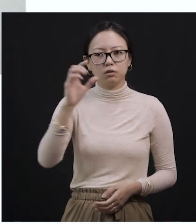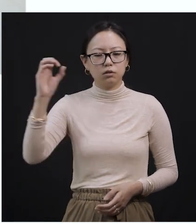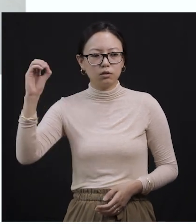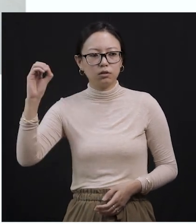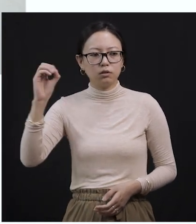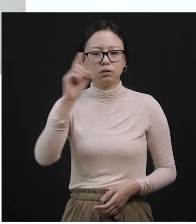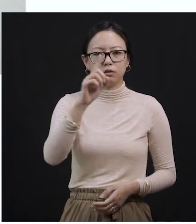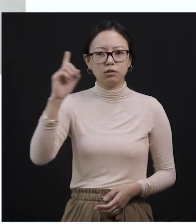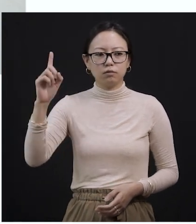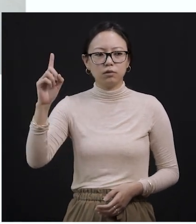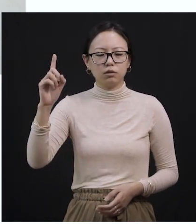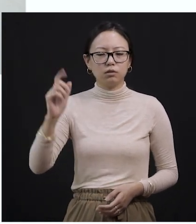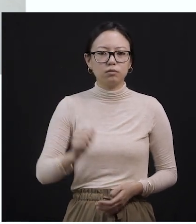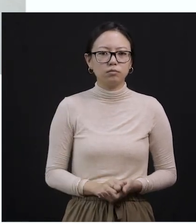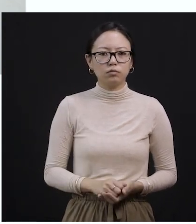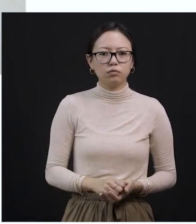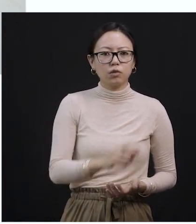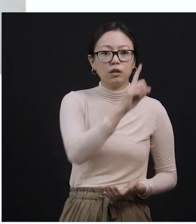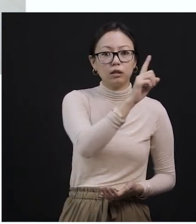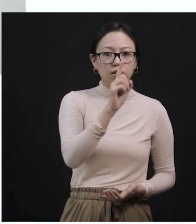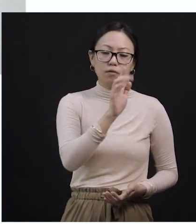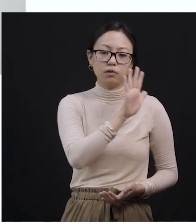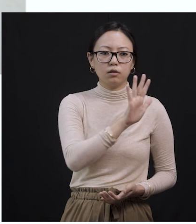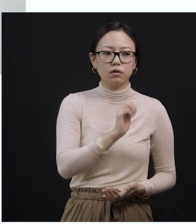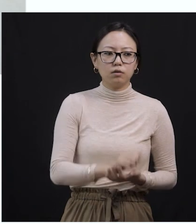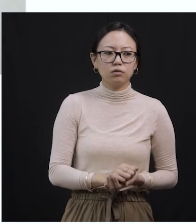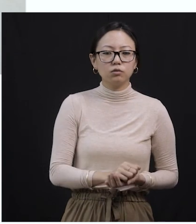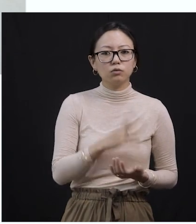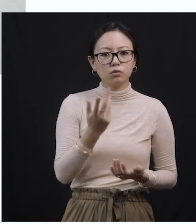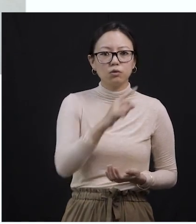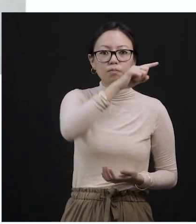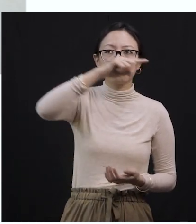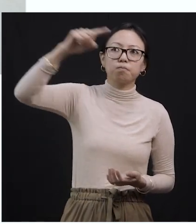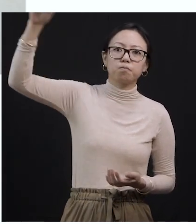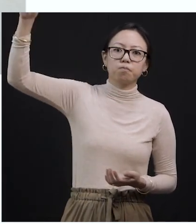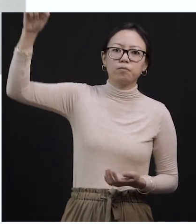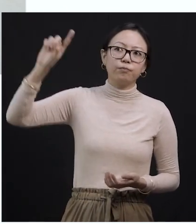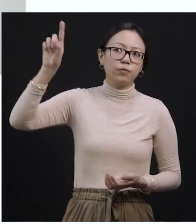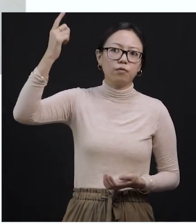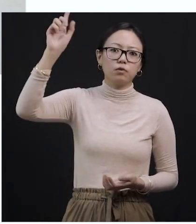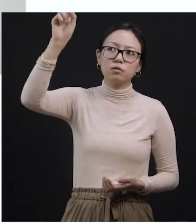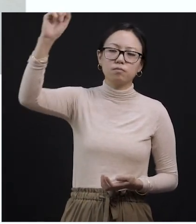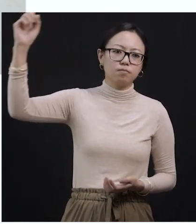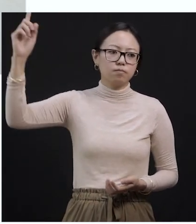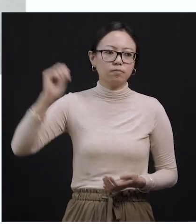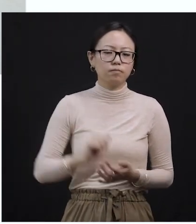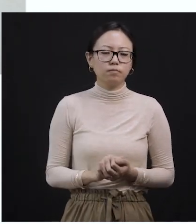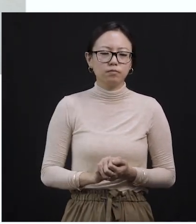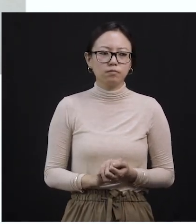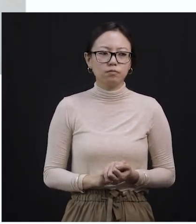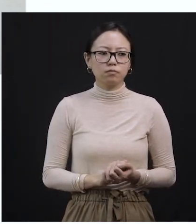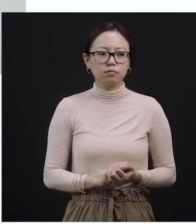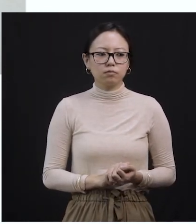9, 10, 11. So we have 11 on the topmost. So we will draw a line from this ice